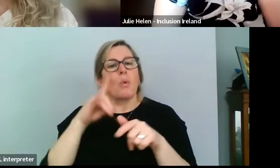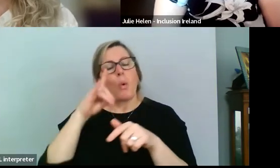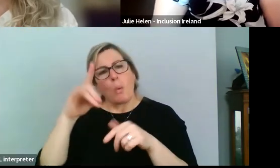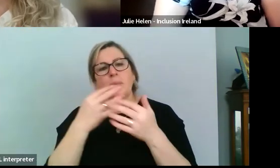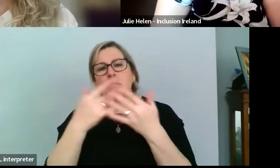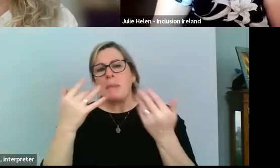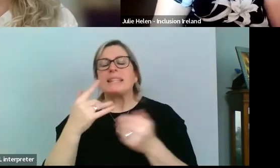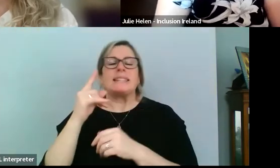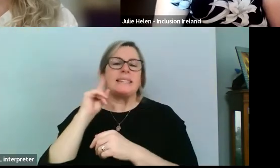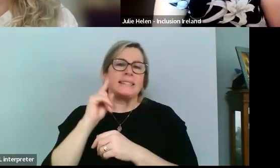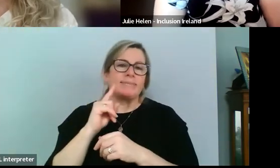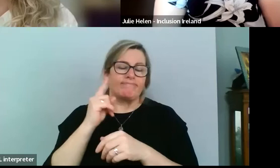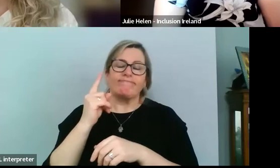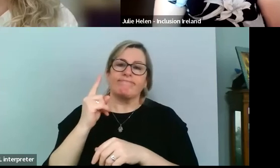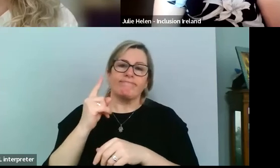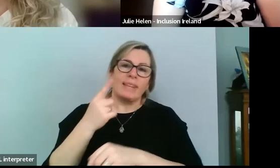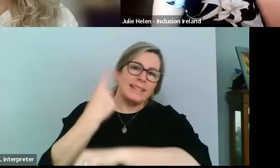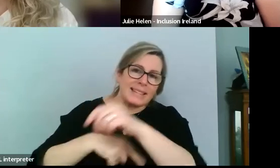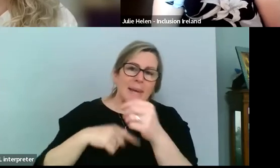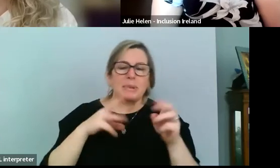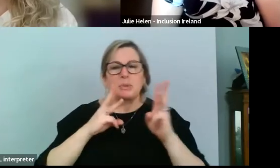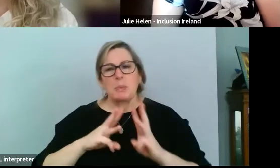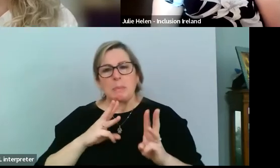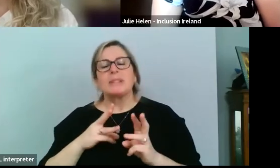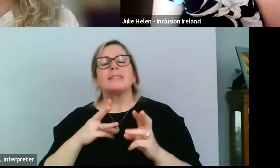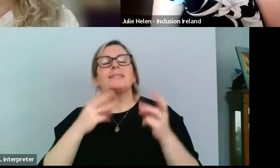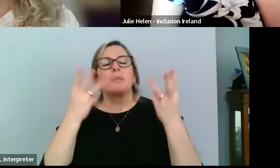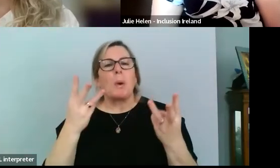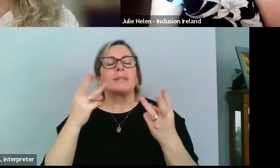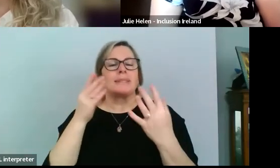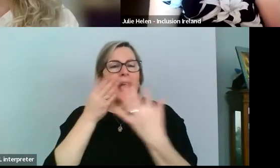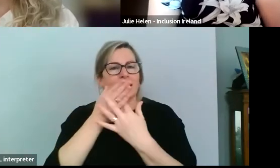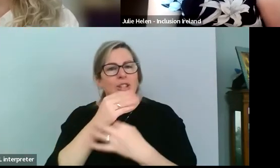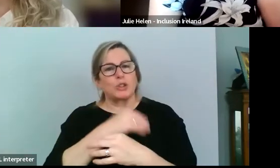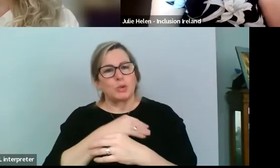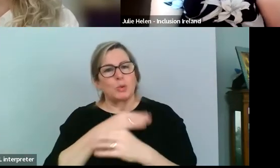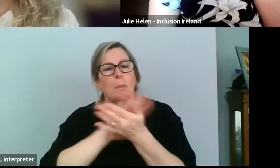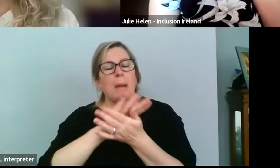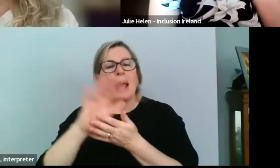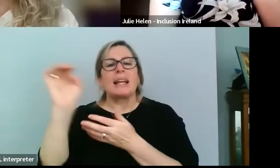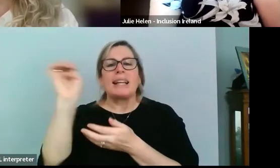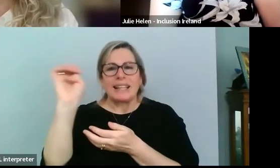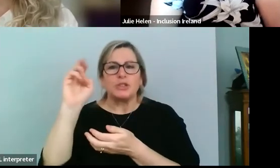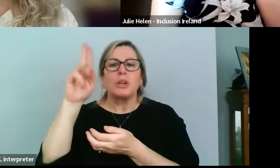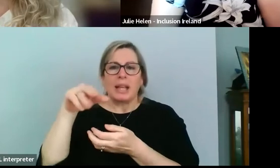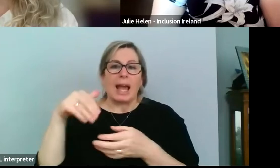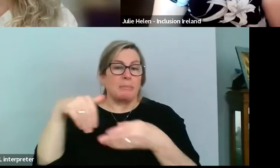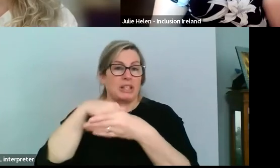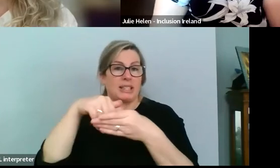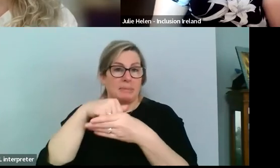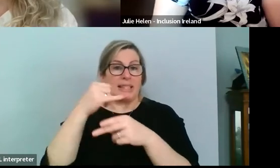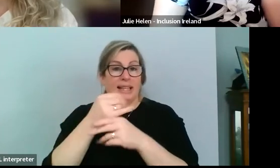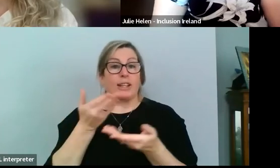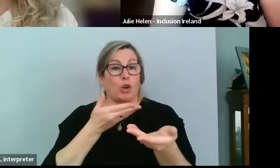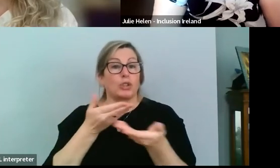disabled women and people that want to access plain English will be able to now participate in the consultation